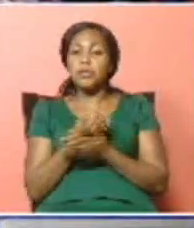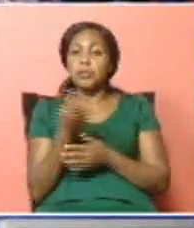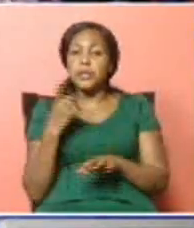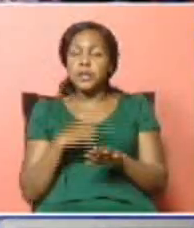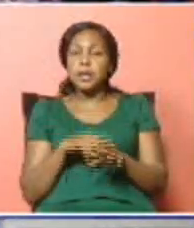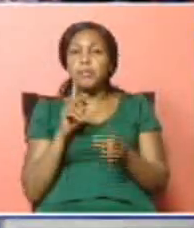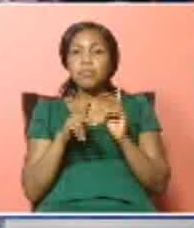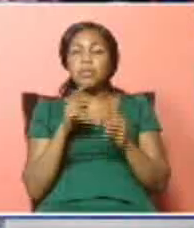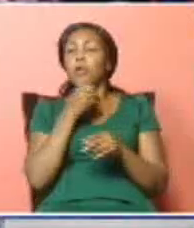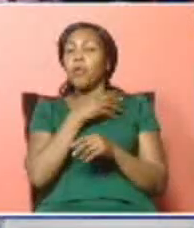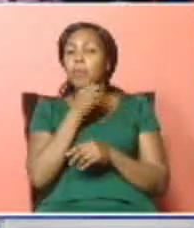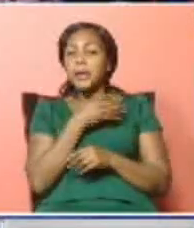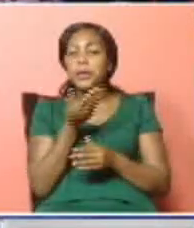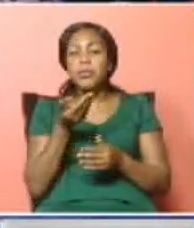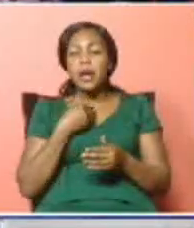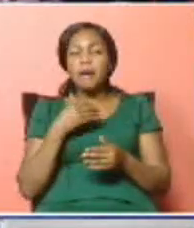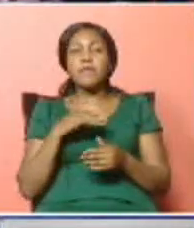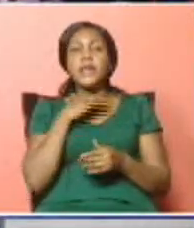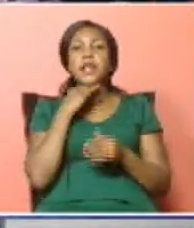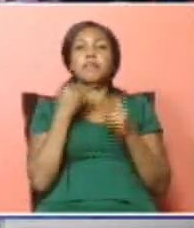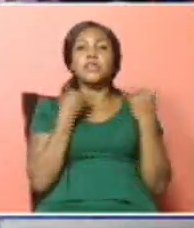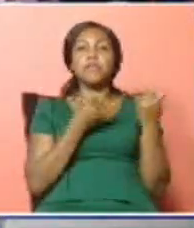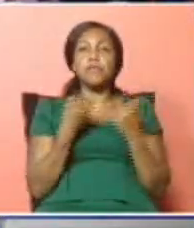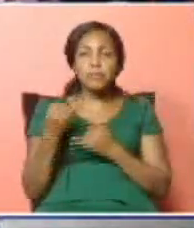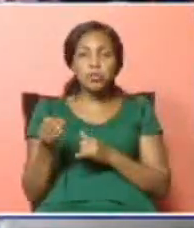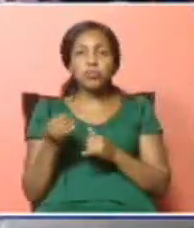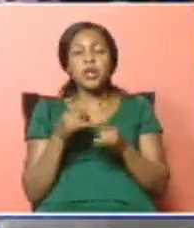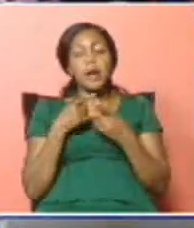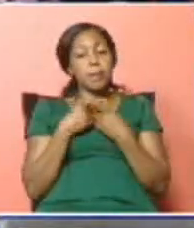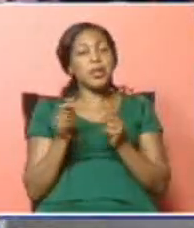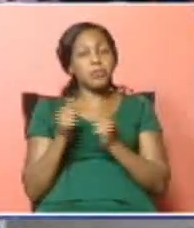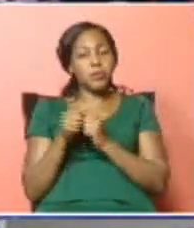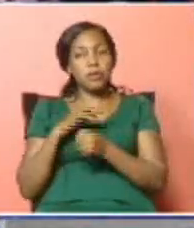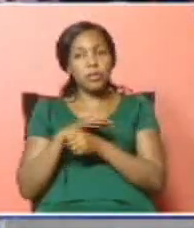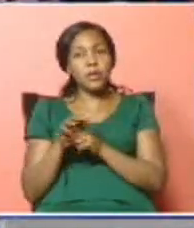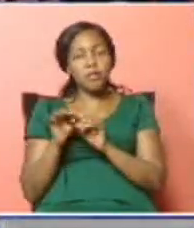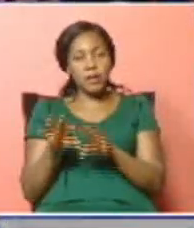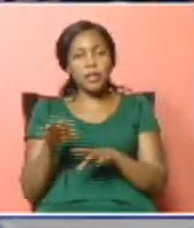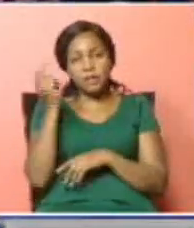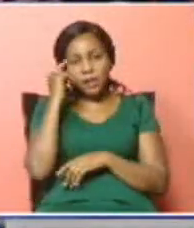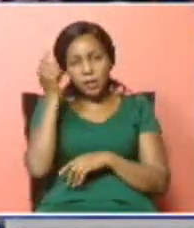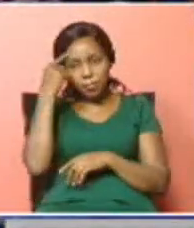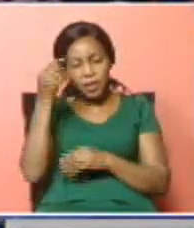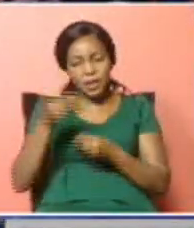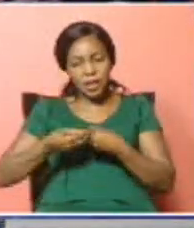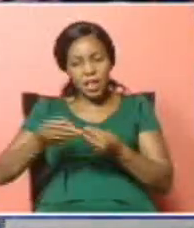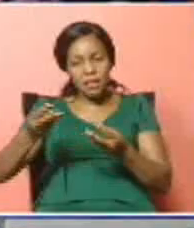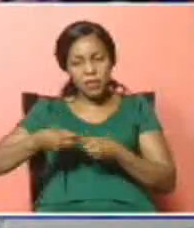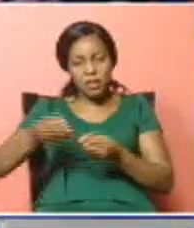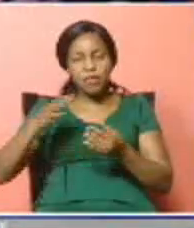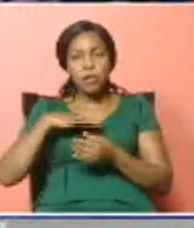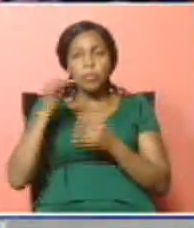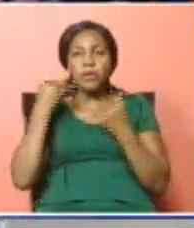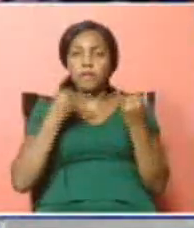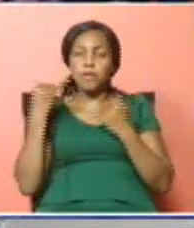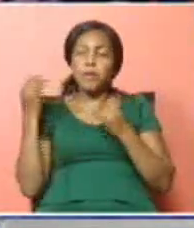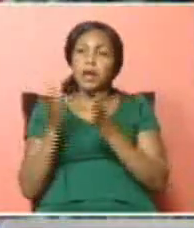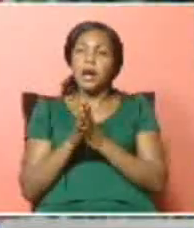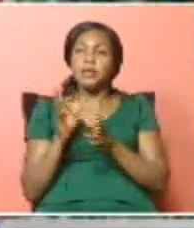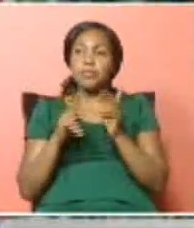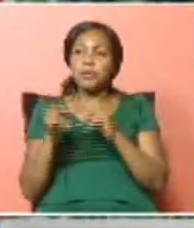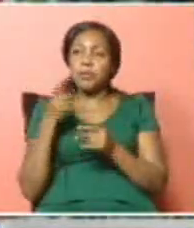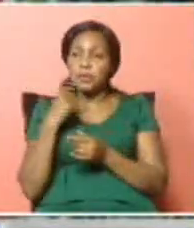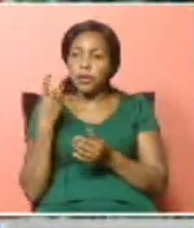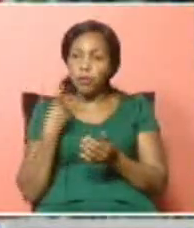information. This was the opposite. They had too much information. Yes, they had too much information that was